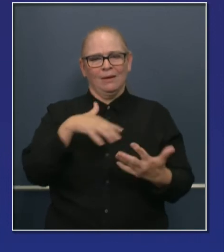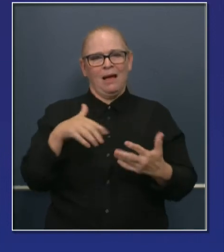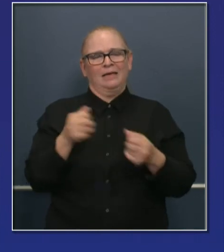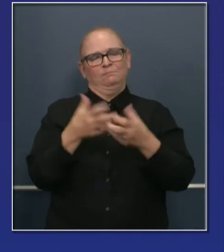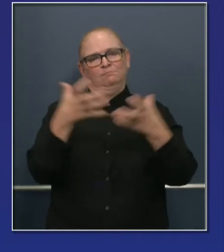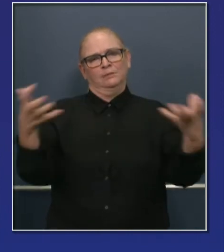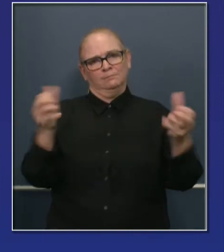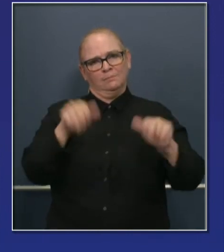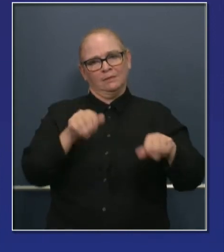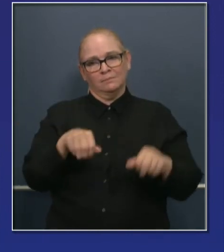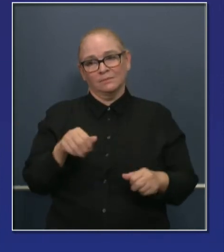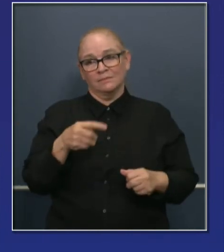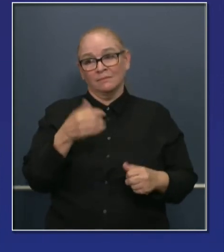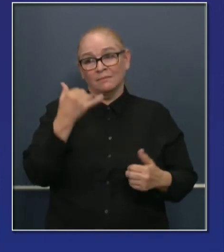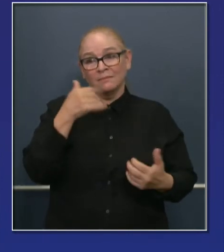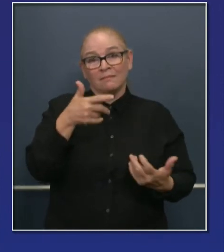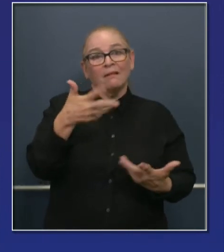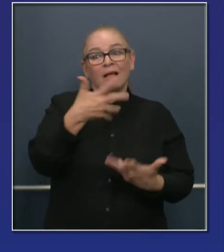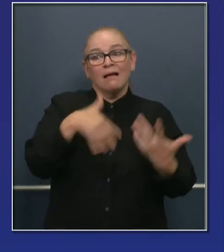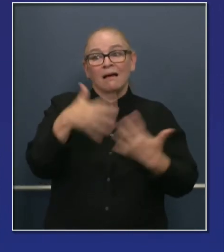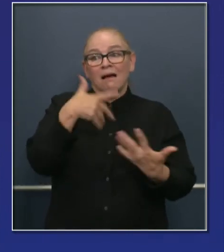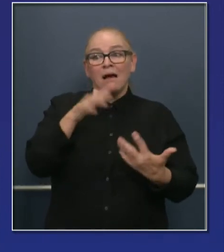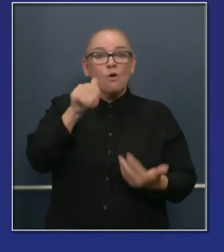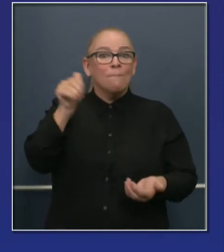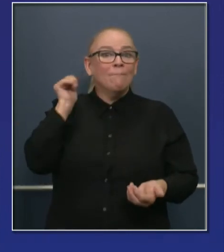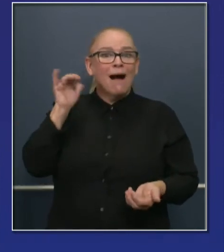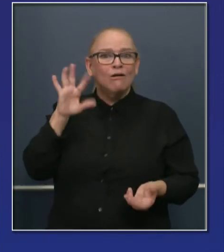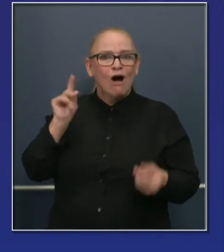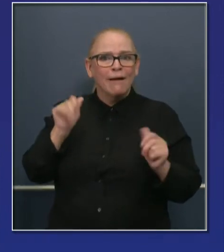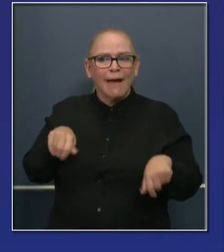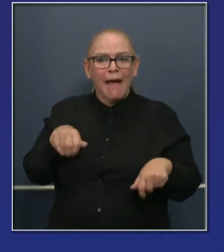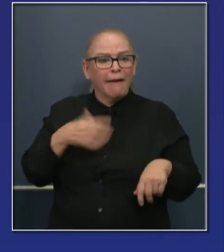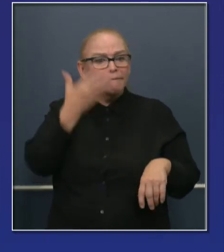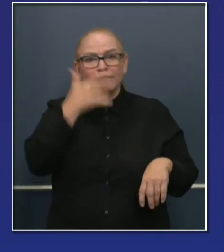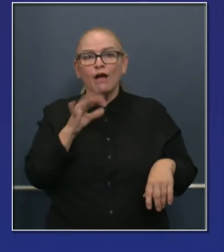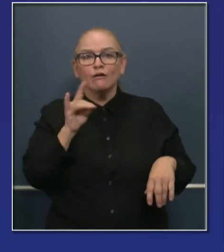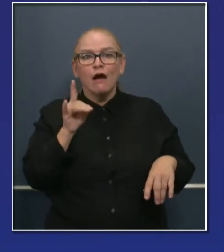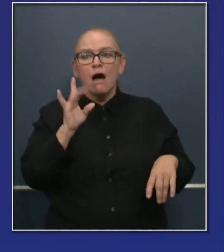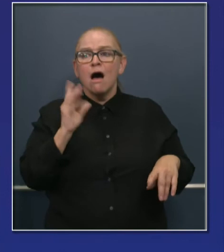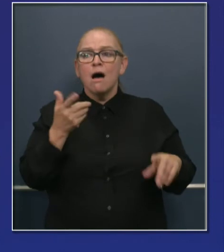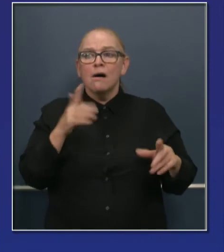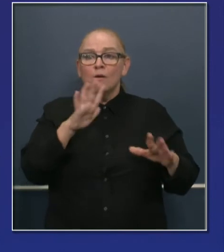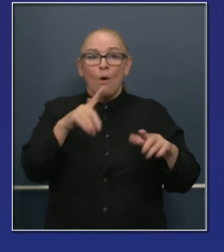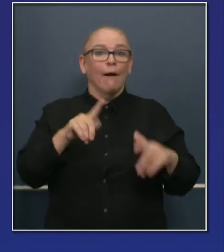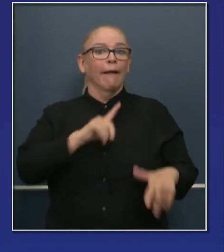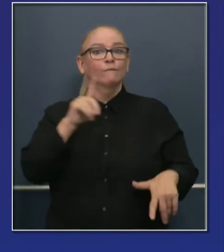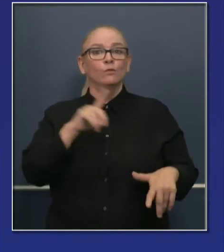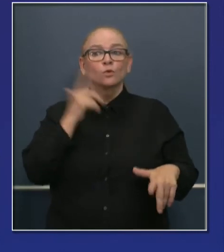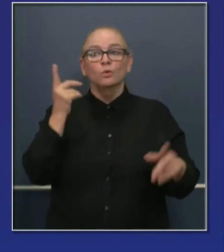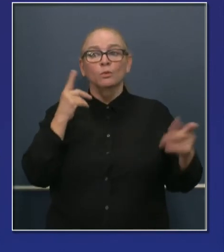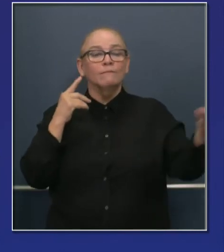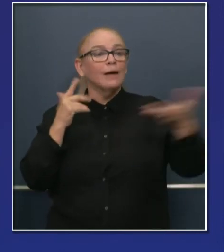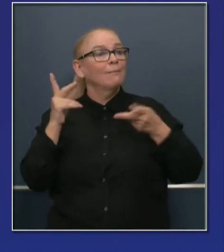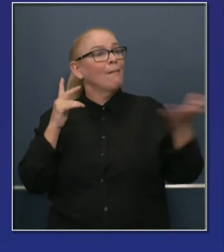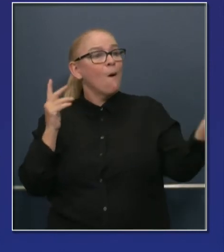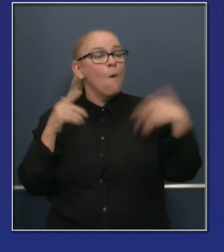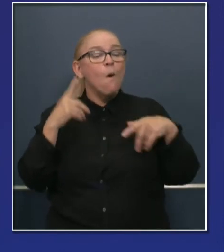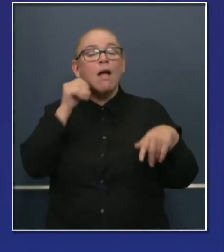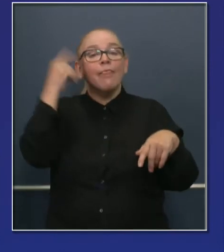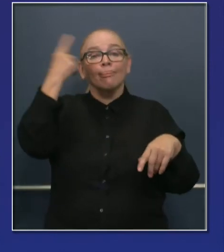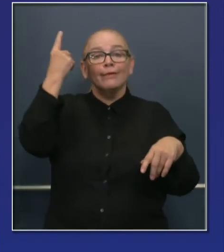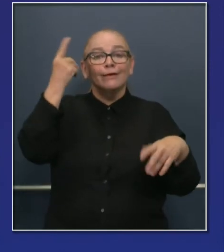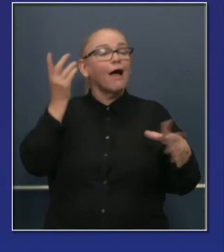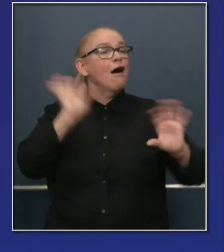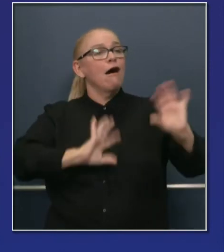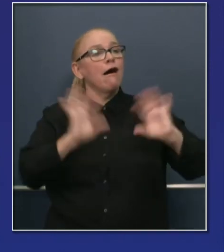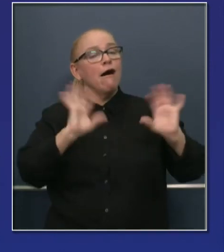could occur in your backyard, your front yard, but also, again, in your living room when you bring people outside your immediate household over,